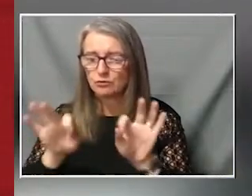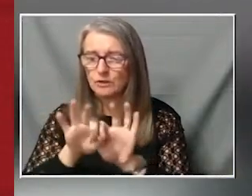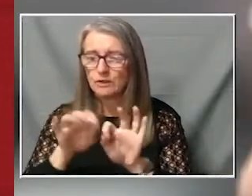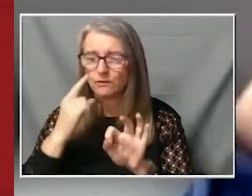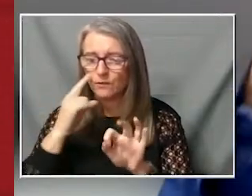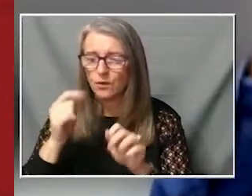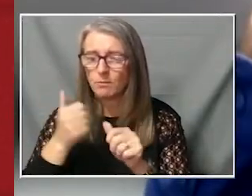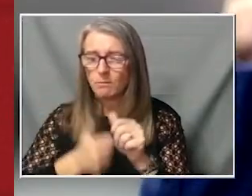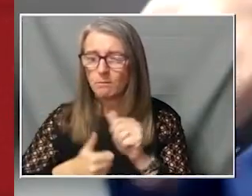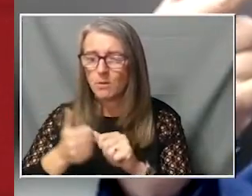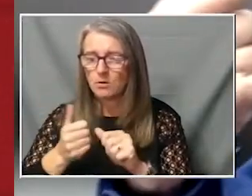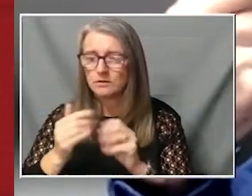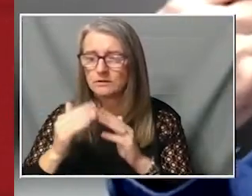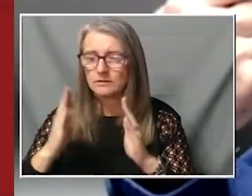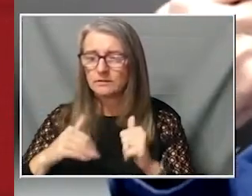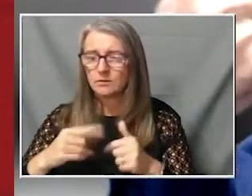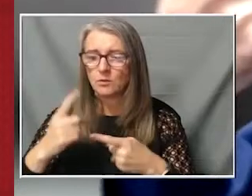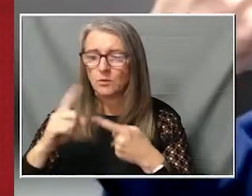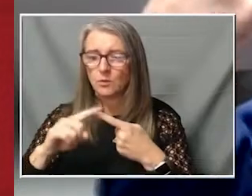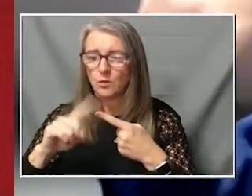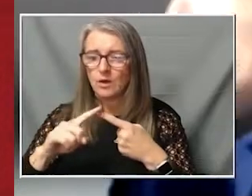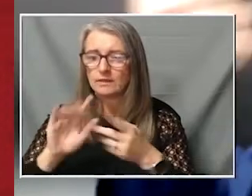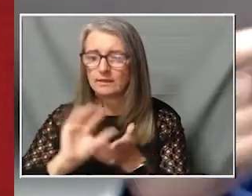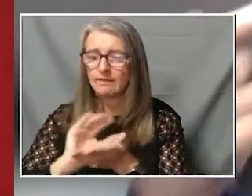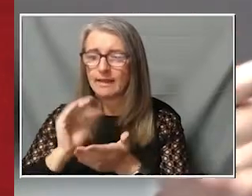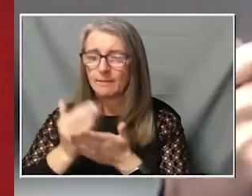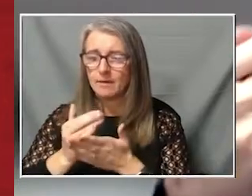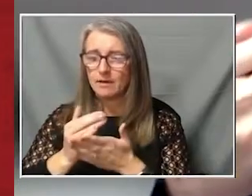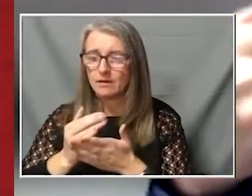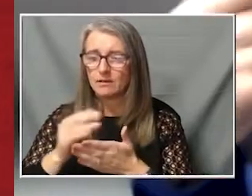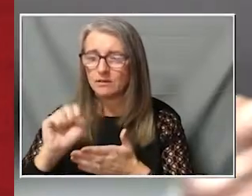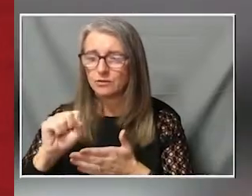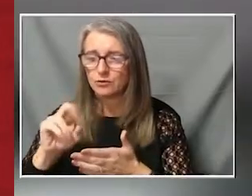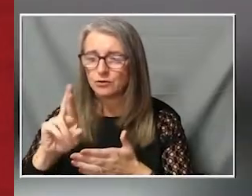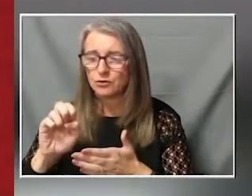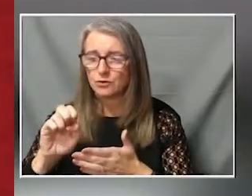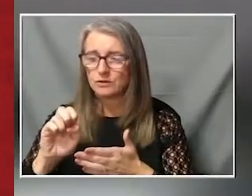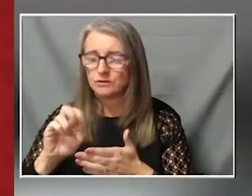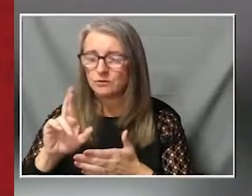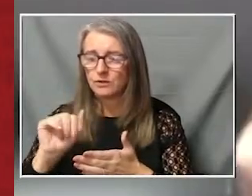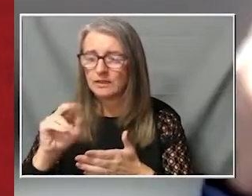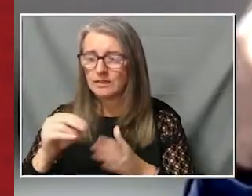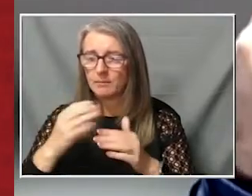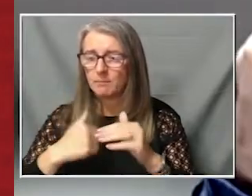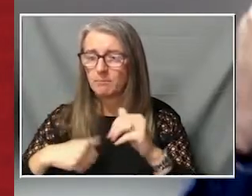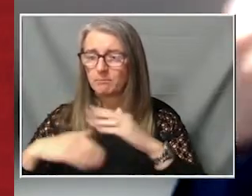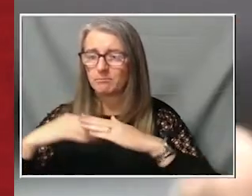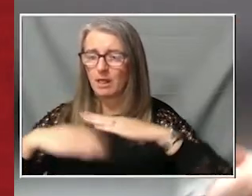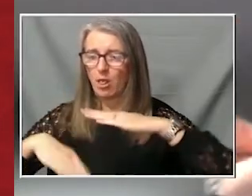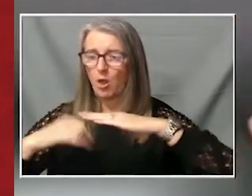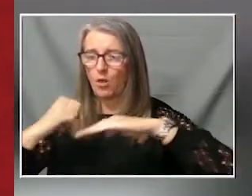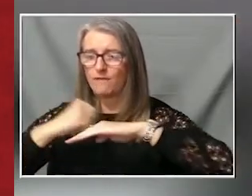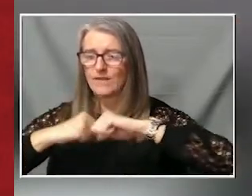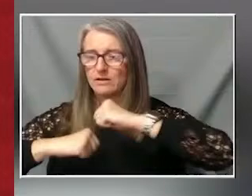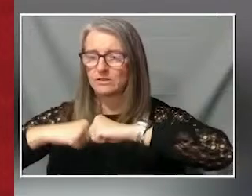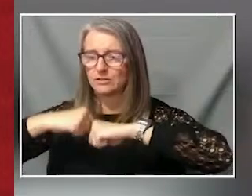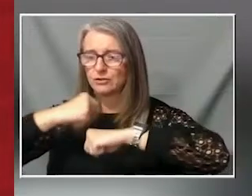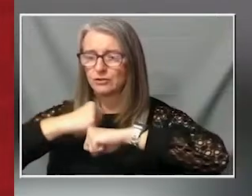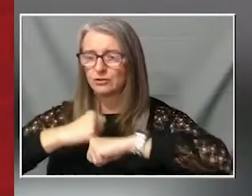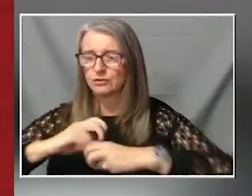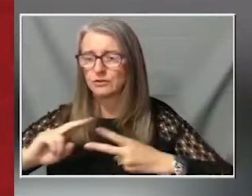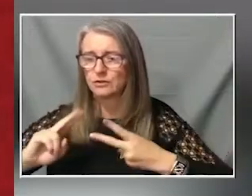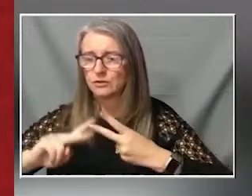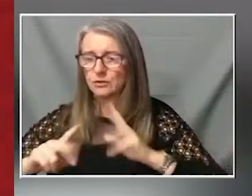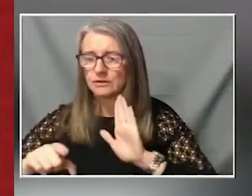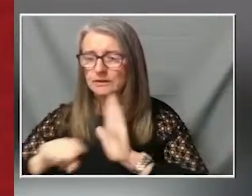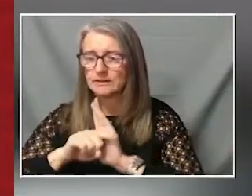any given house, one, it's the amount of source strength of radon directly beneath your foundation. And two, it's the amount of